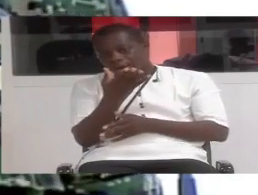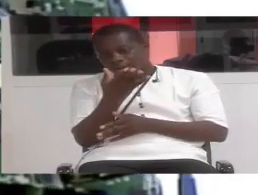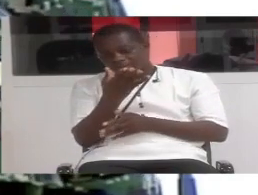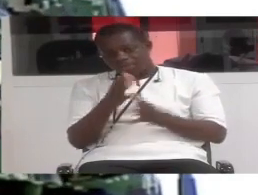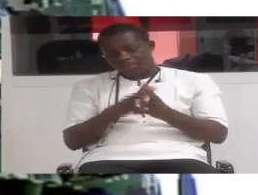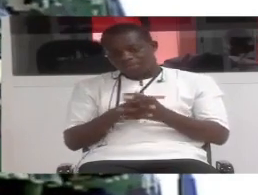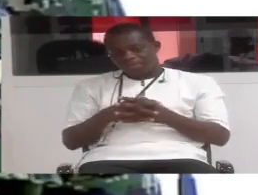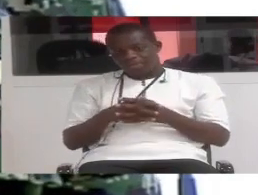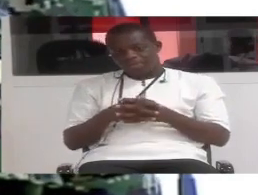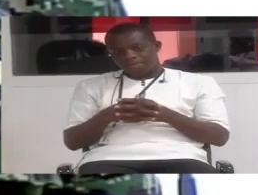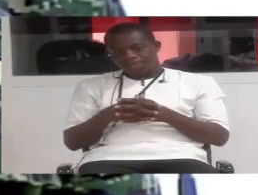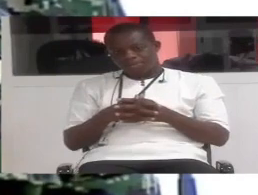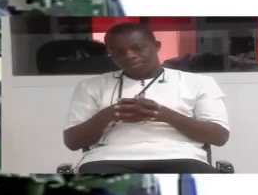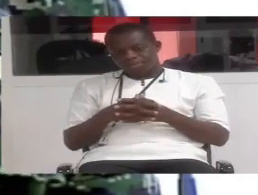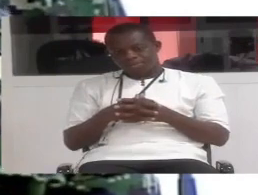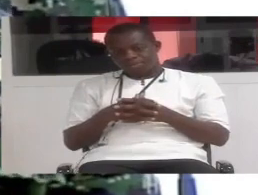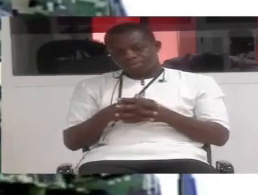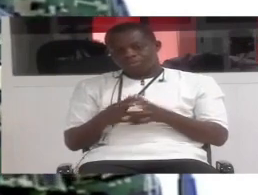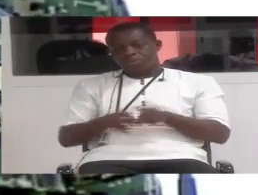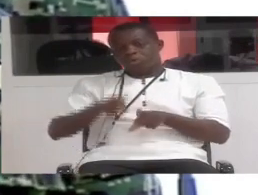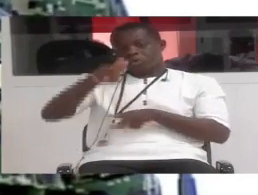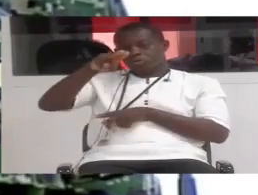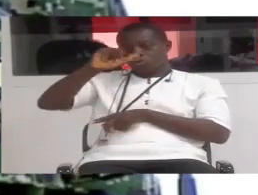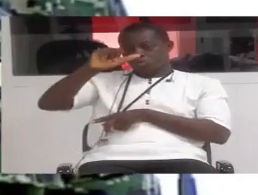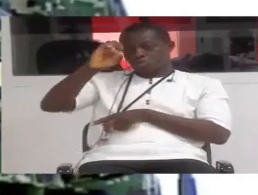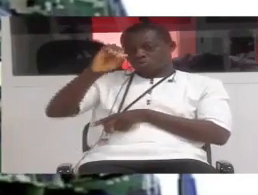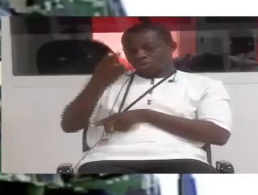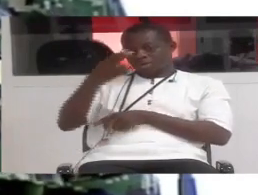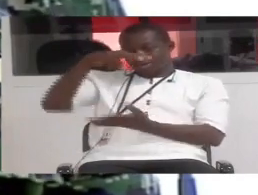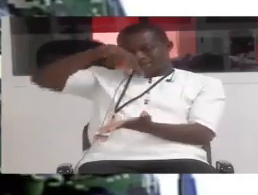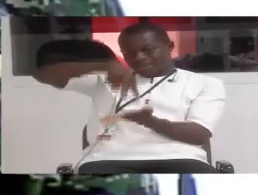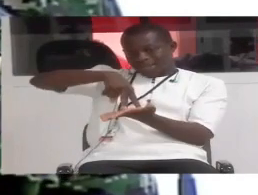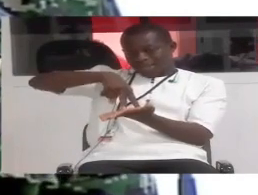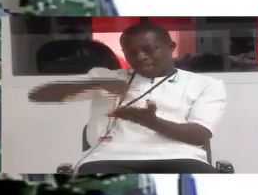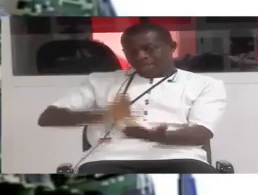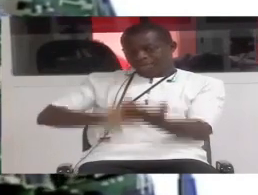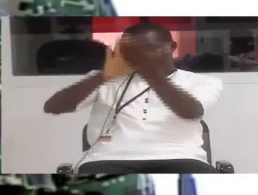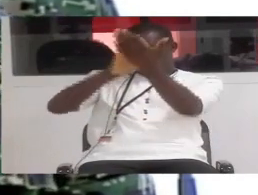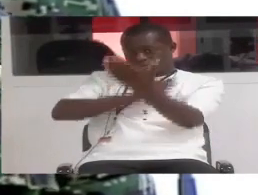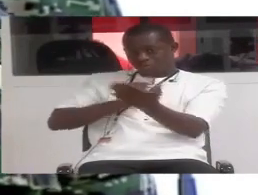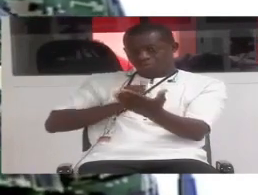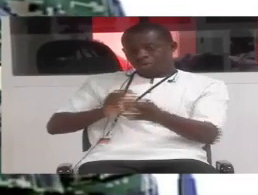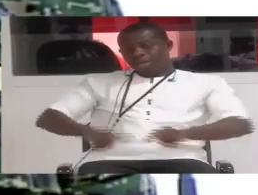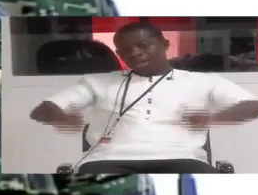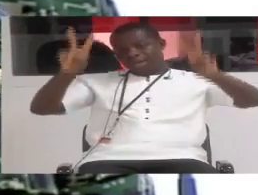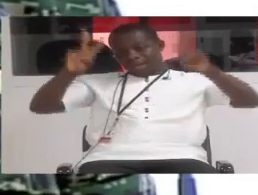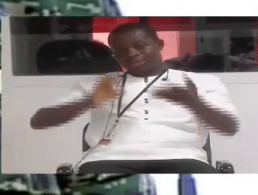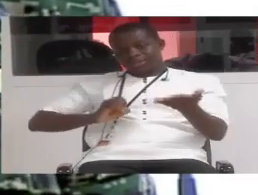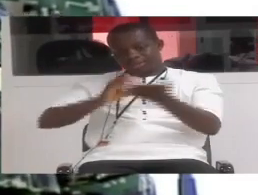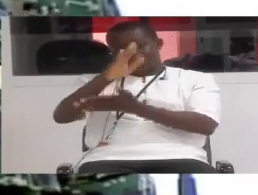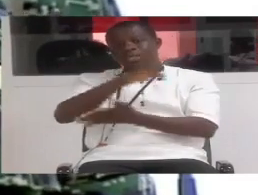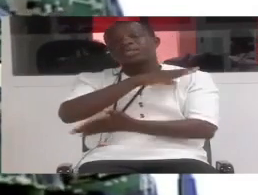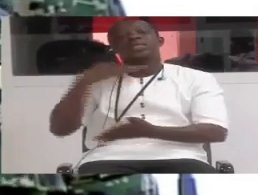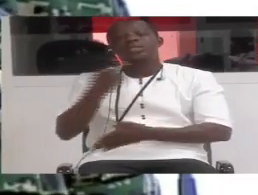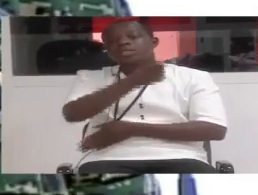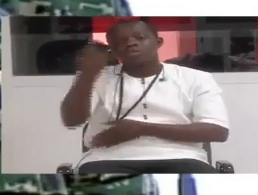said nuwa baaji taxaw suñ kanam nuwa baaji stood in front of us mune yaya jammeh joxe nan digal ne ñu reey len dogat